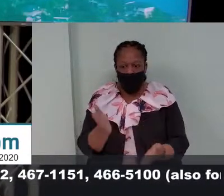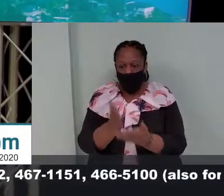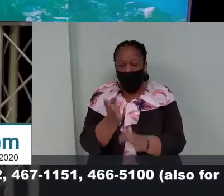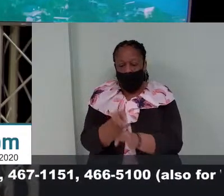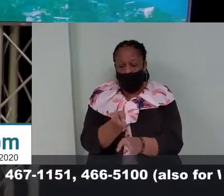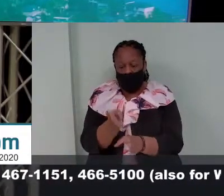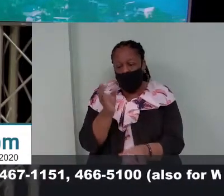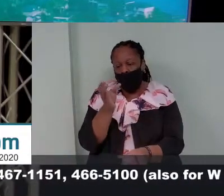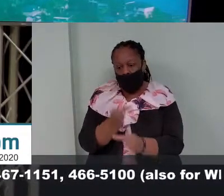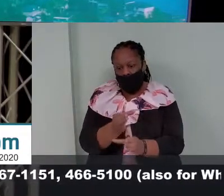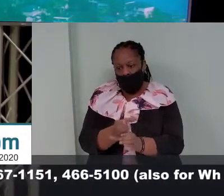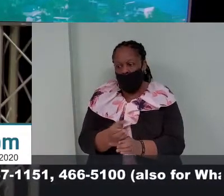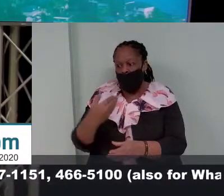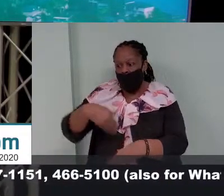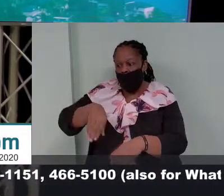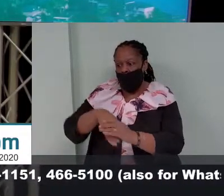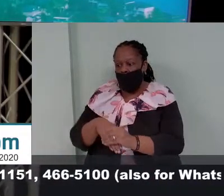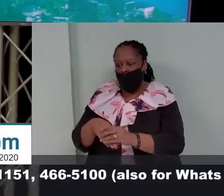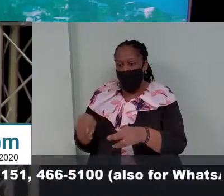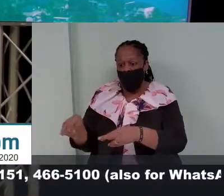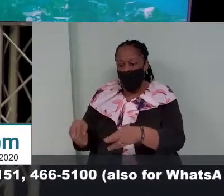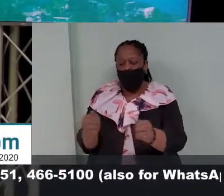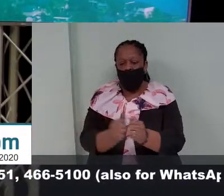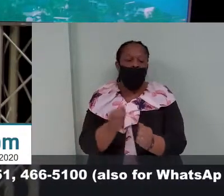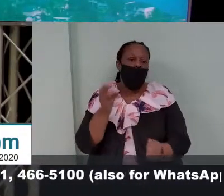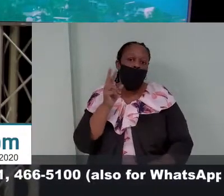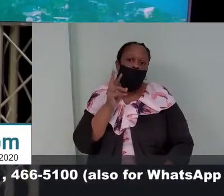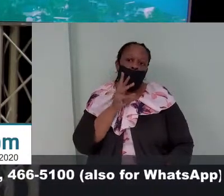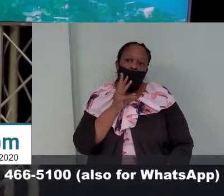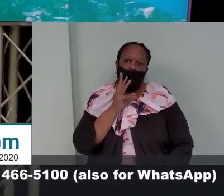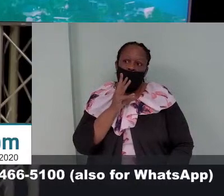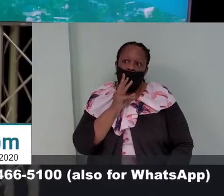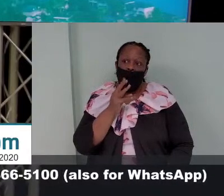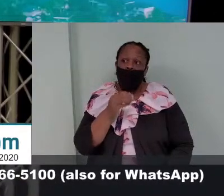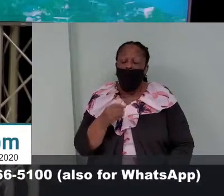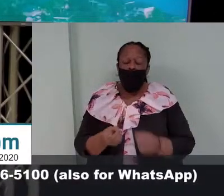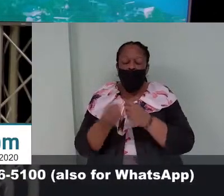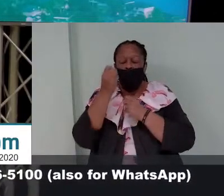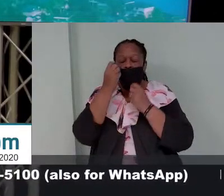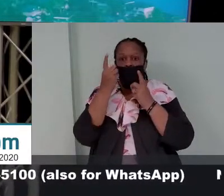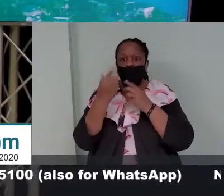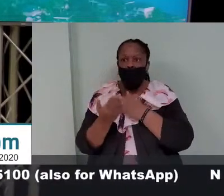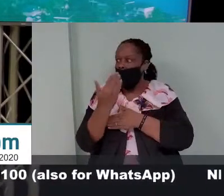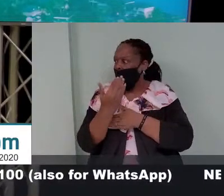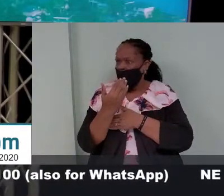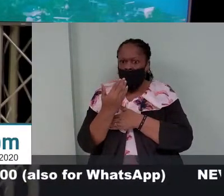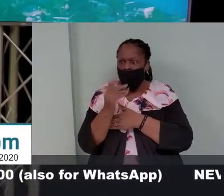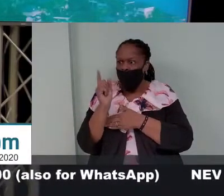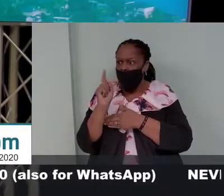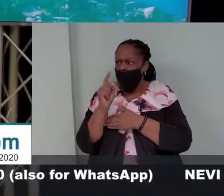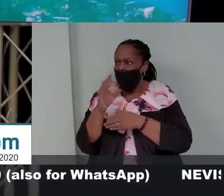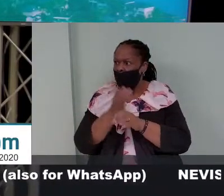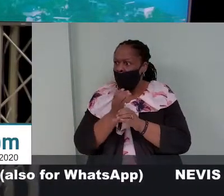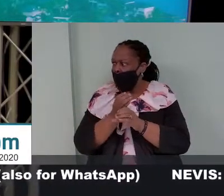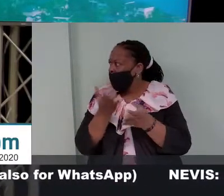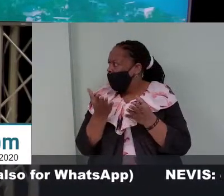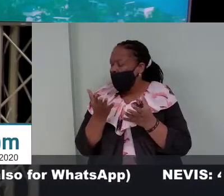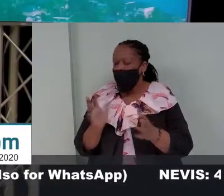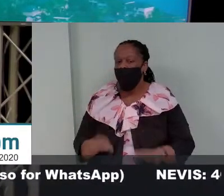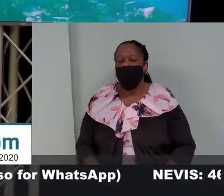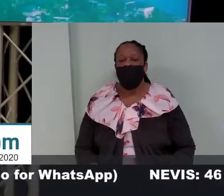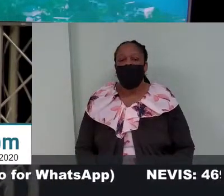else. Again, we want to appeal to the general public that now that our borders are open, you have